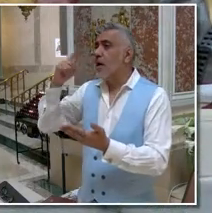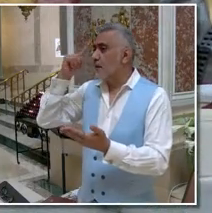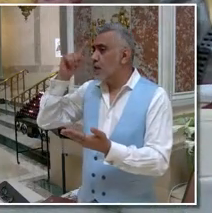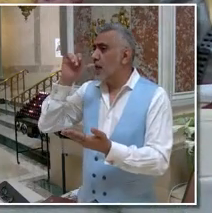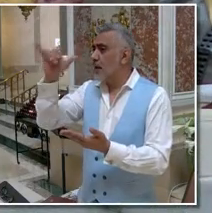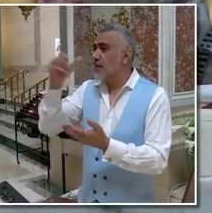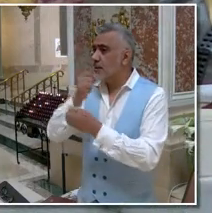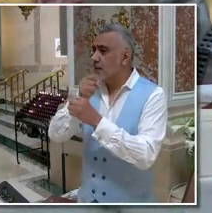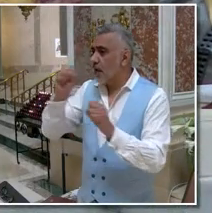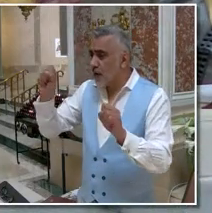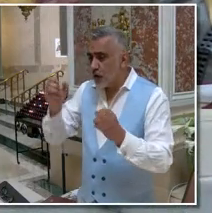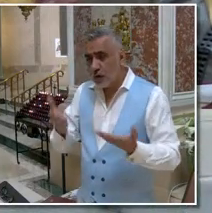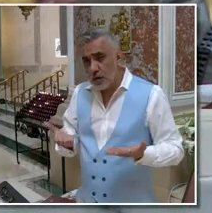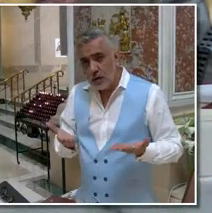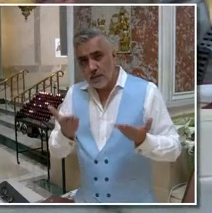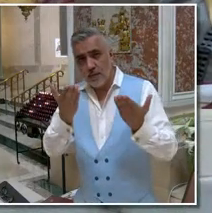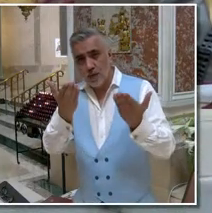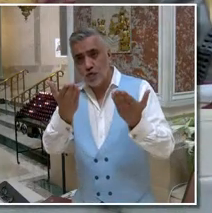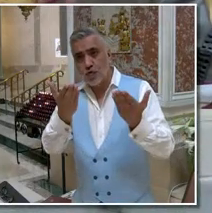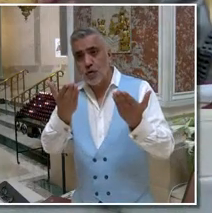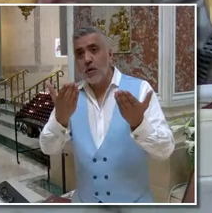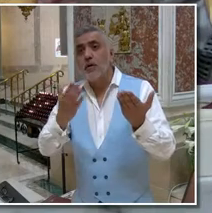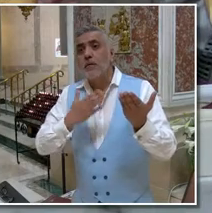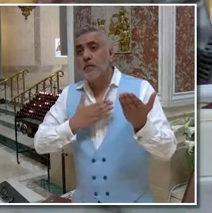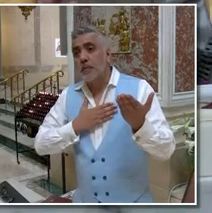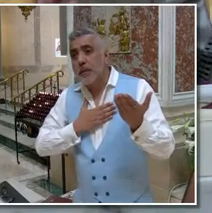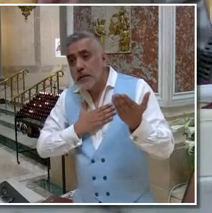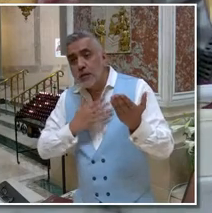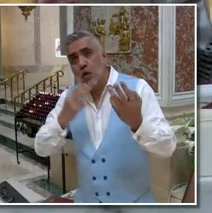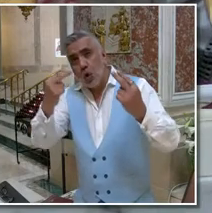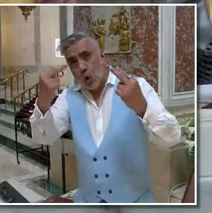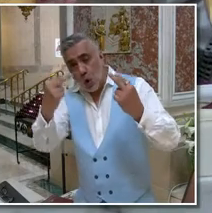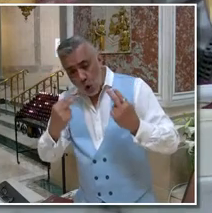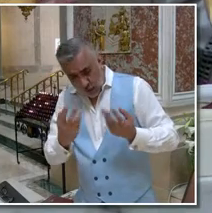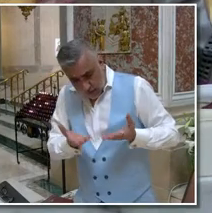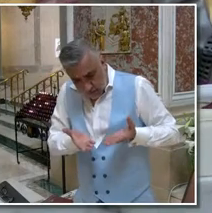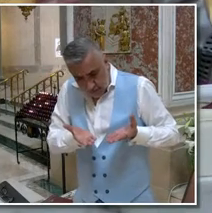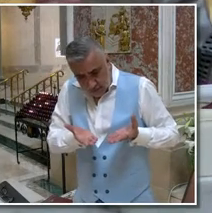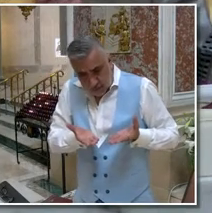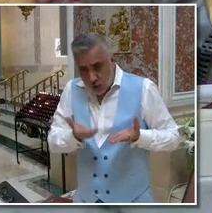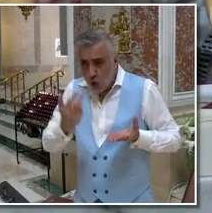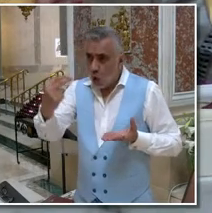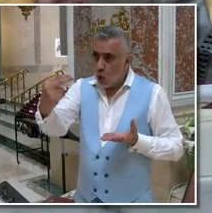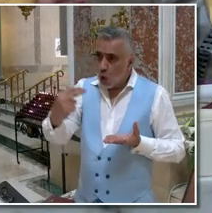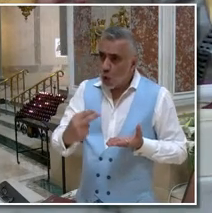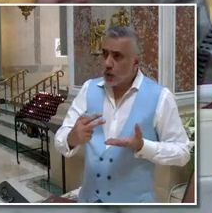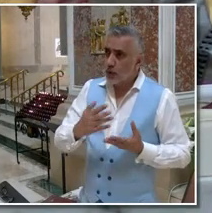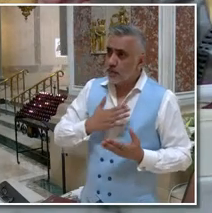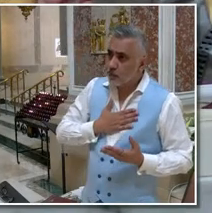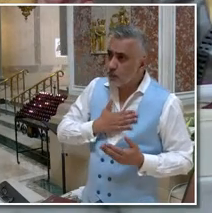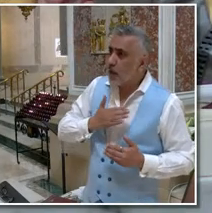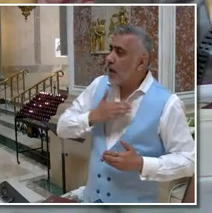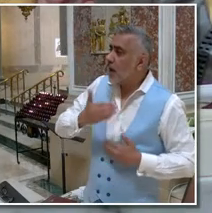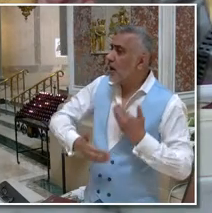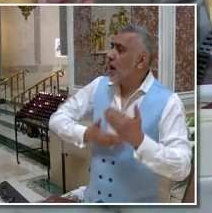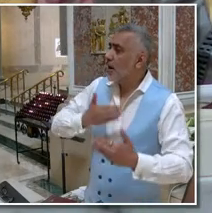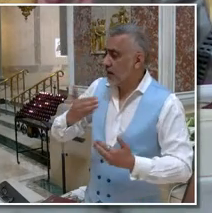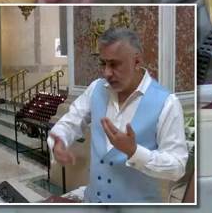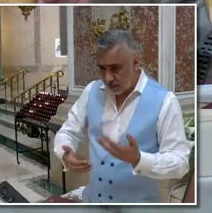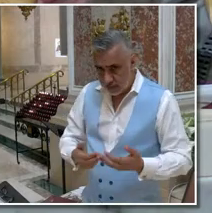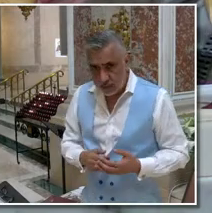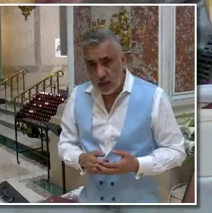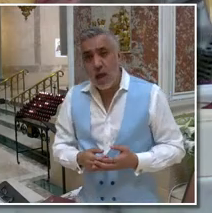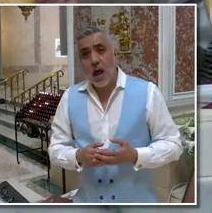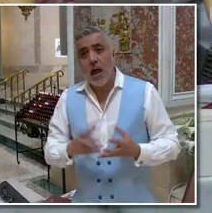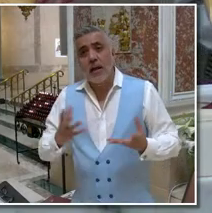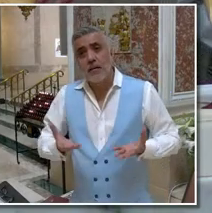everlasting salvation. Be pleased to look upon these offerings with a serene and kindly countenance,